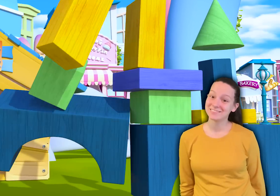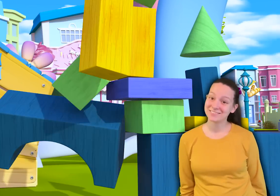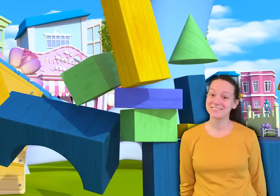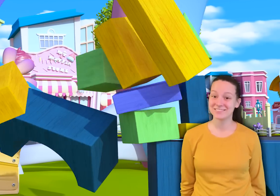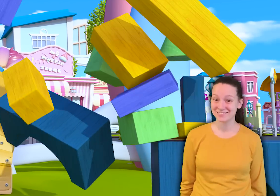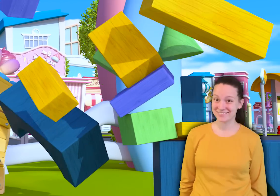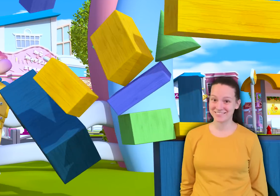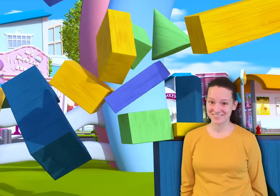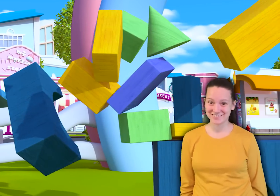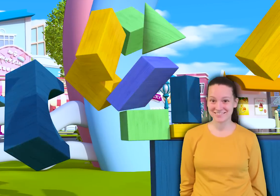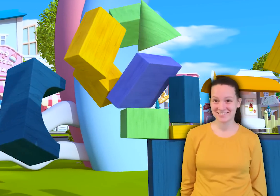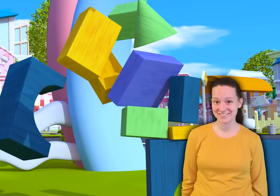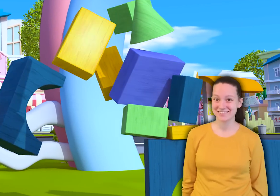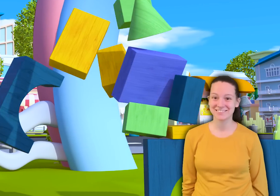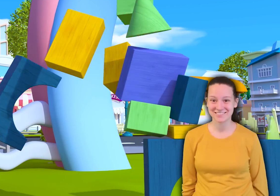ladies